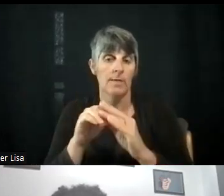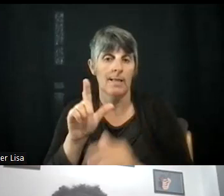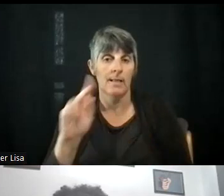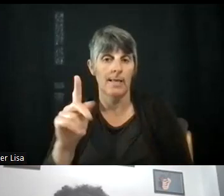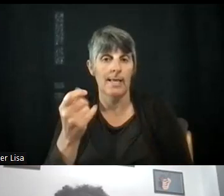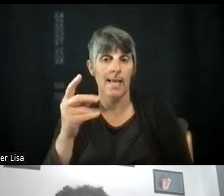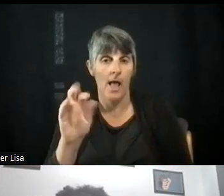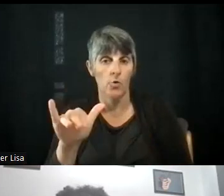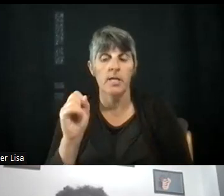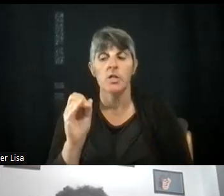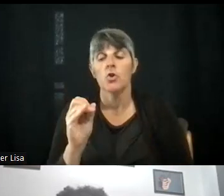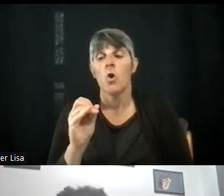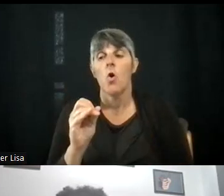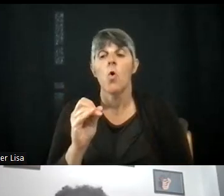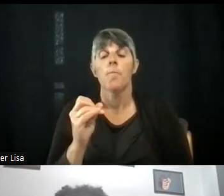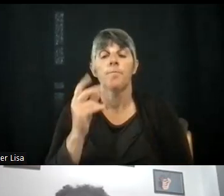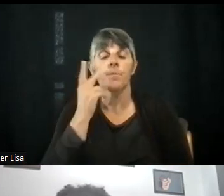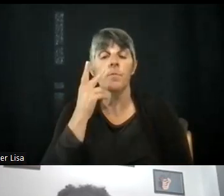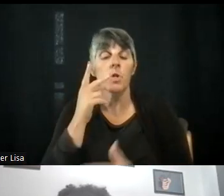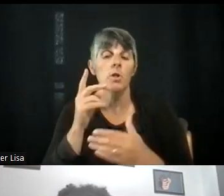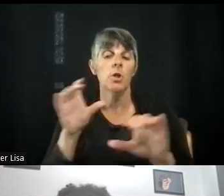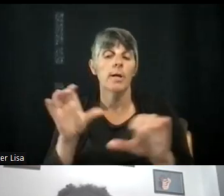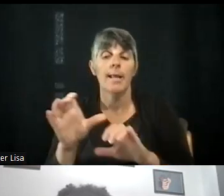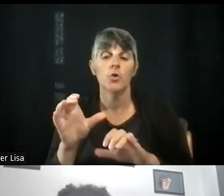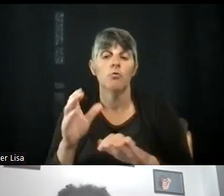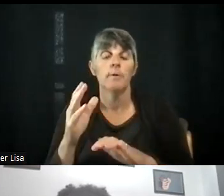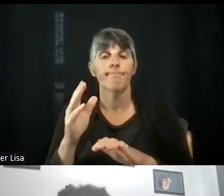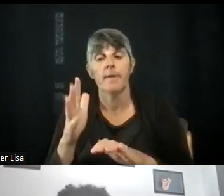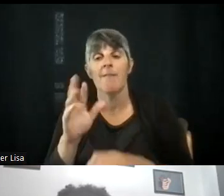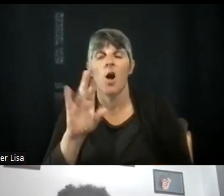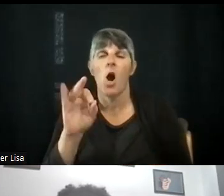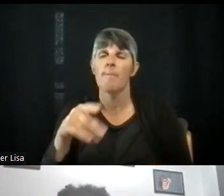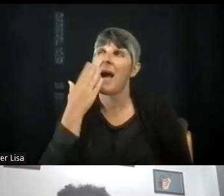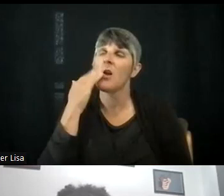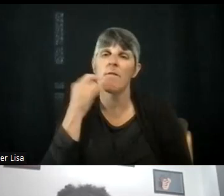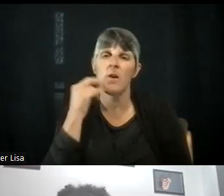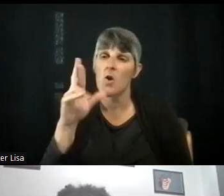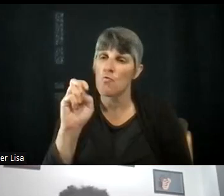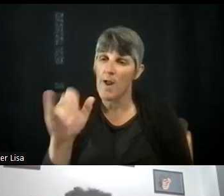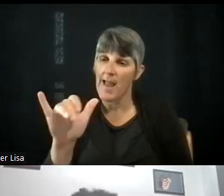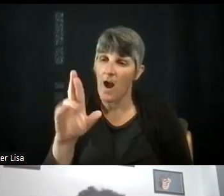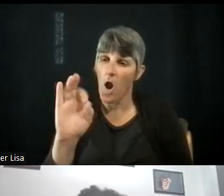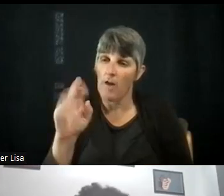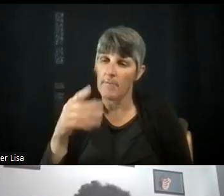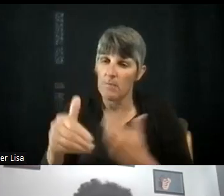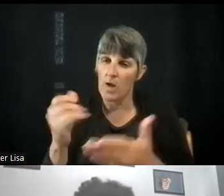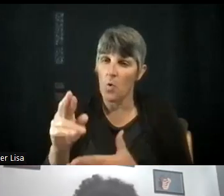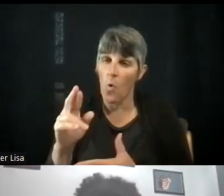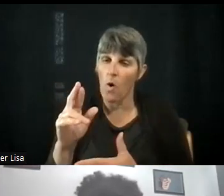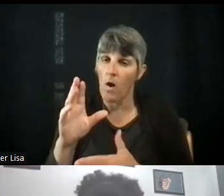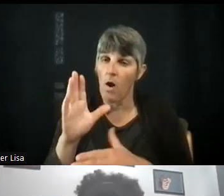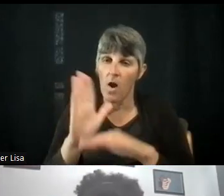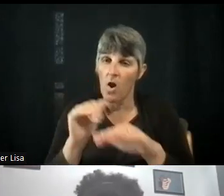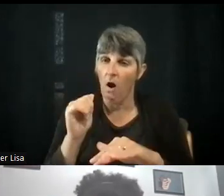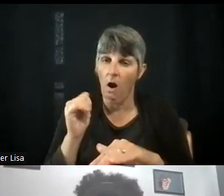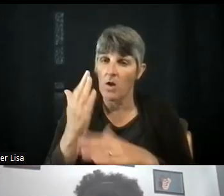Gallery. So they're looking at doing a sort of an RFP. I don't know, Ray, would it be an RFP process or a call or some